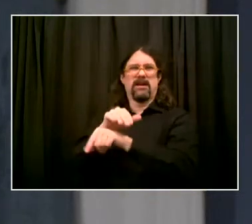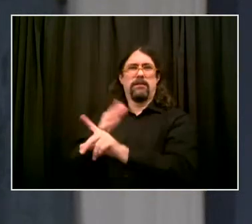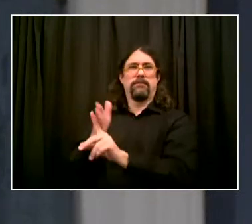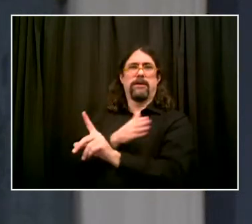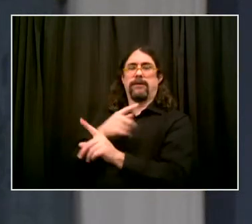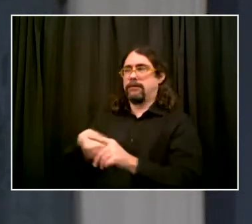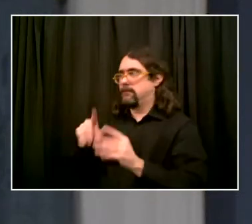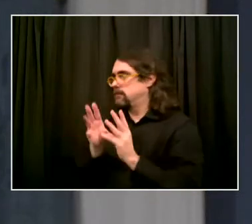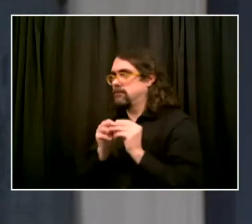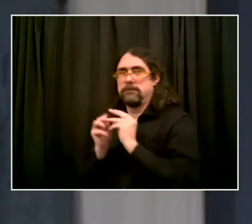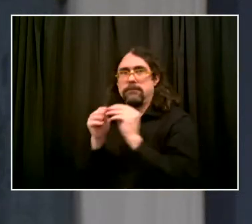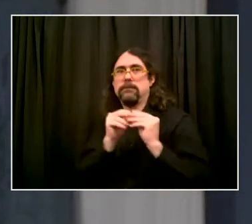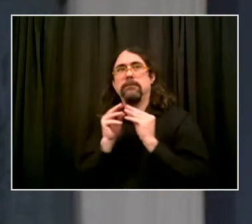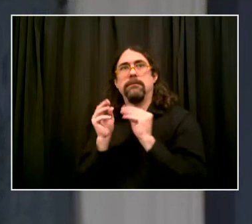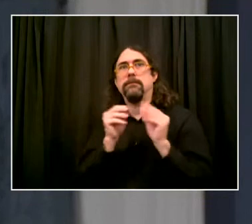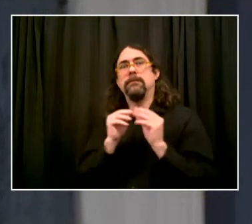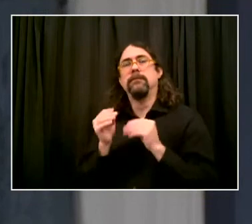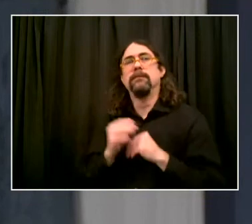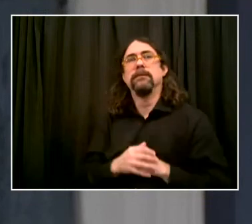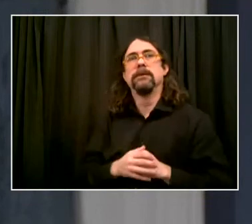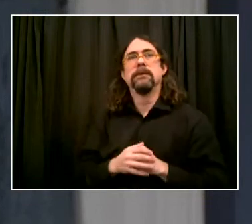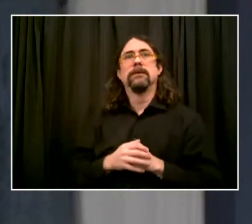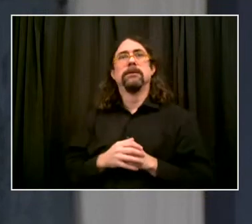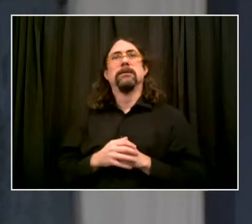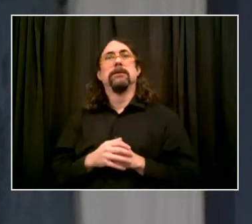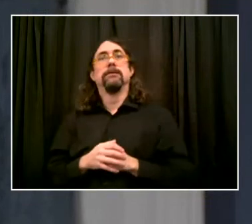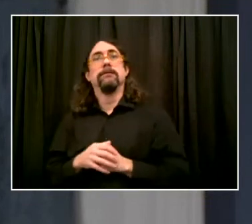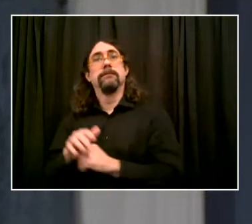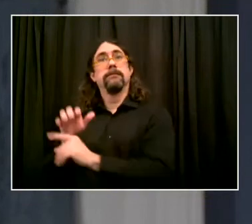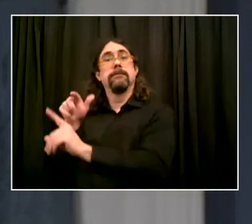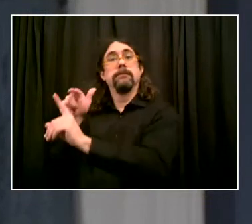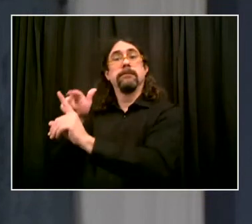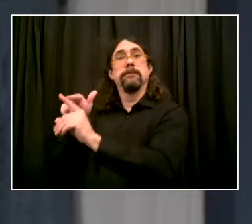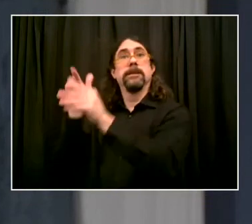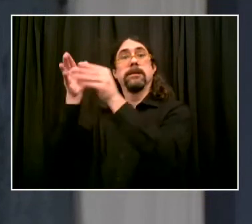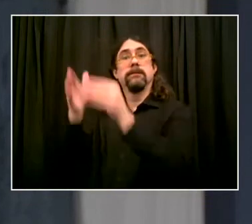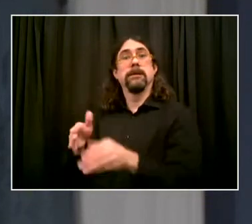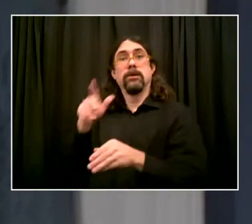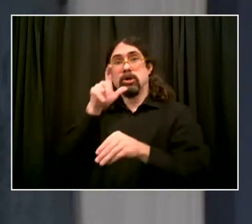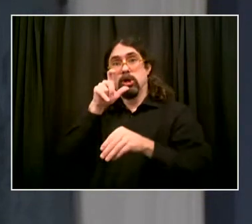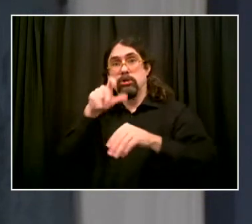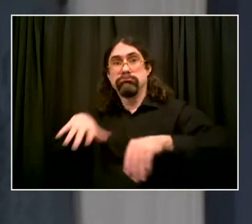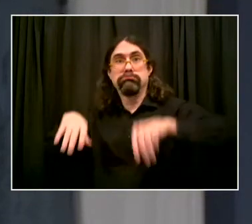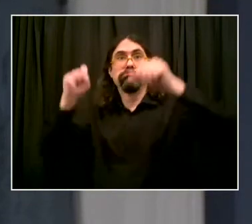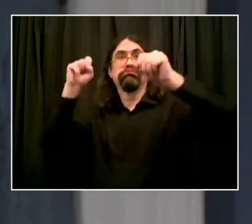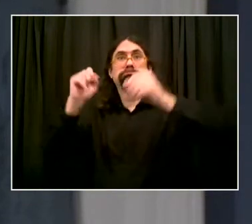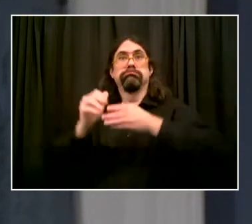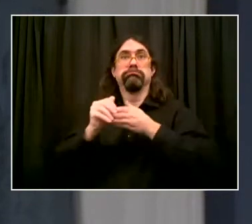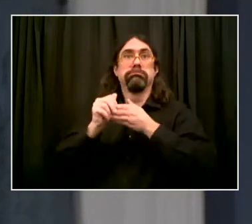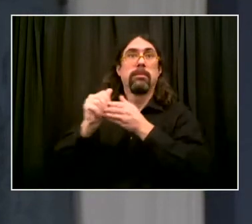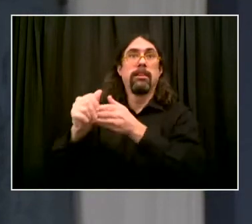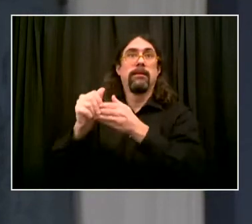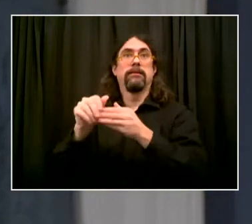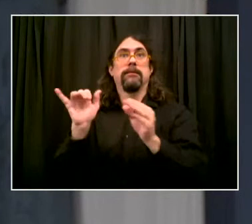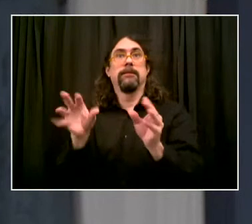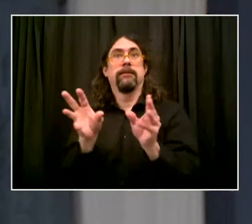as early as 8 a.m. that day from seniors excited about the vaccination clinic and looking to learn